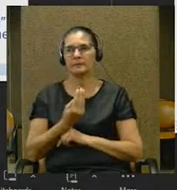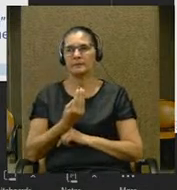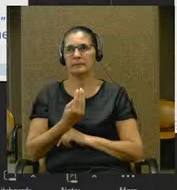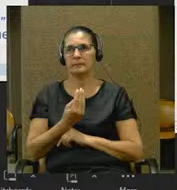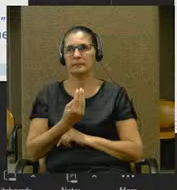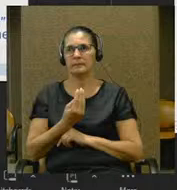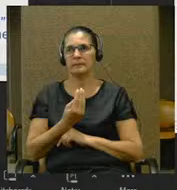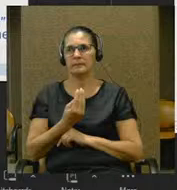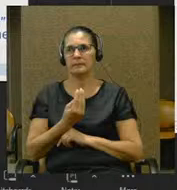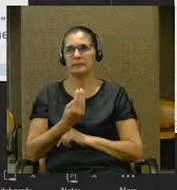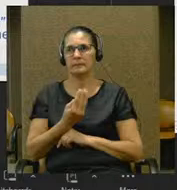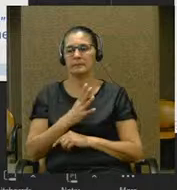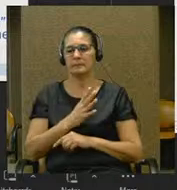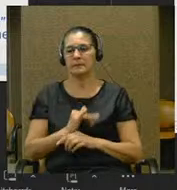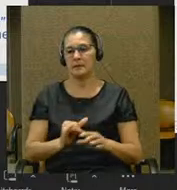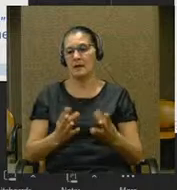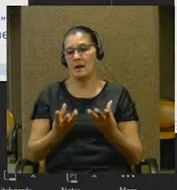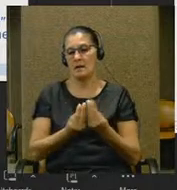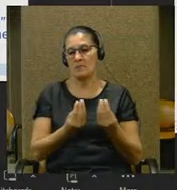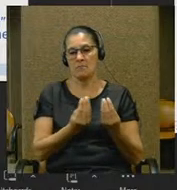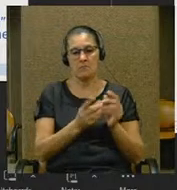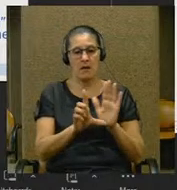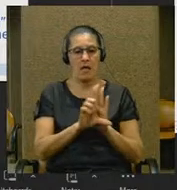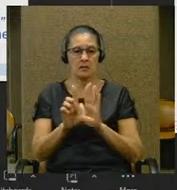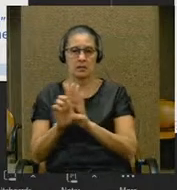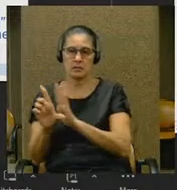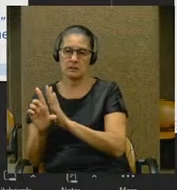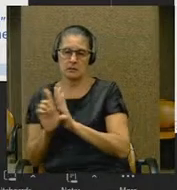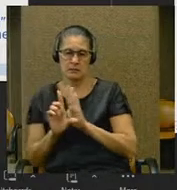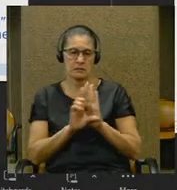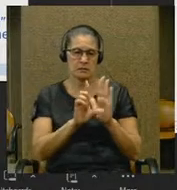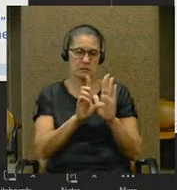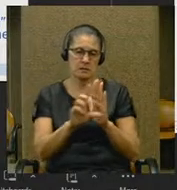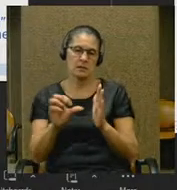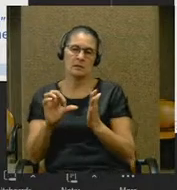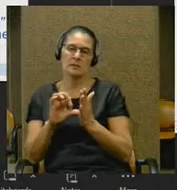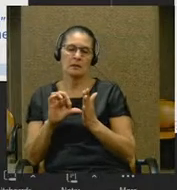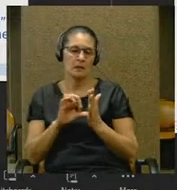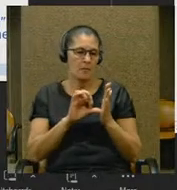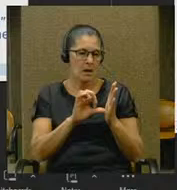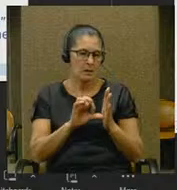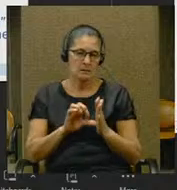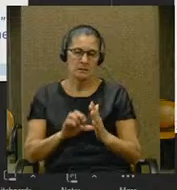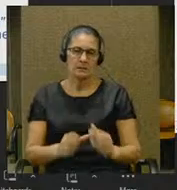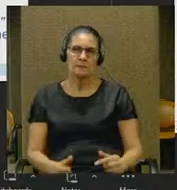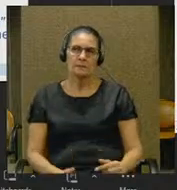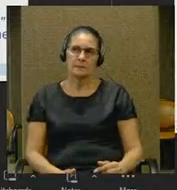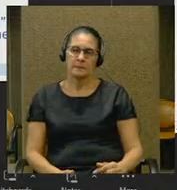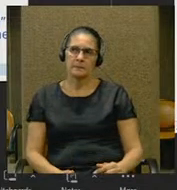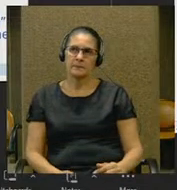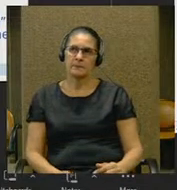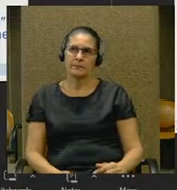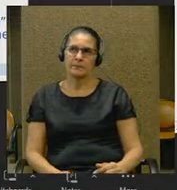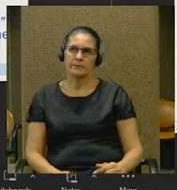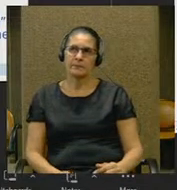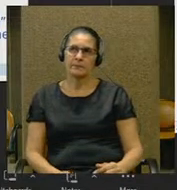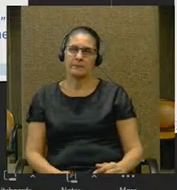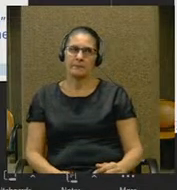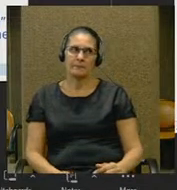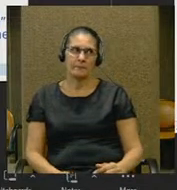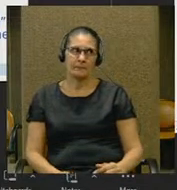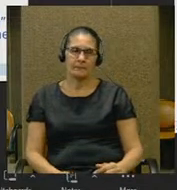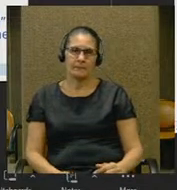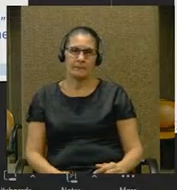Indigenous laws and systems that are integrally tied to the lands, and the generations of Indigenous